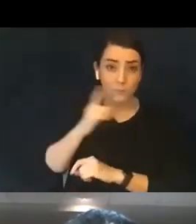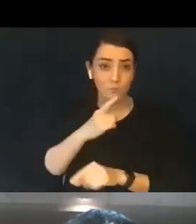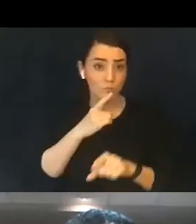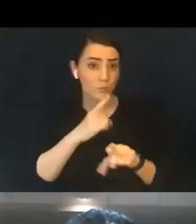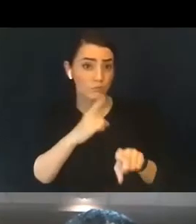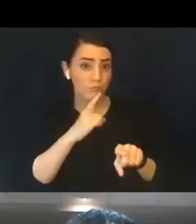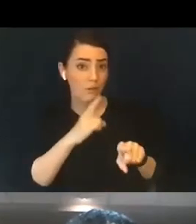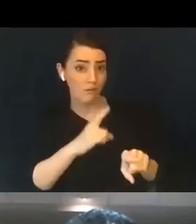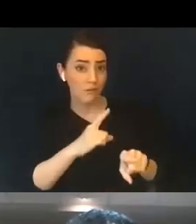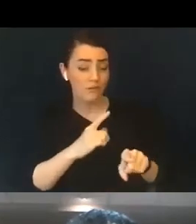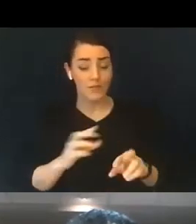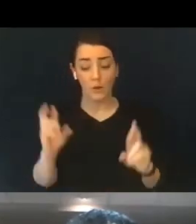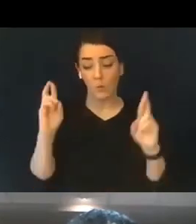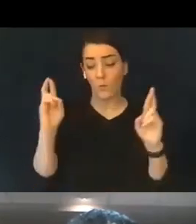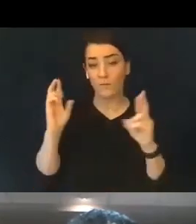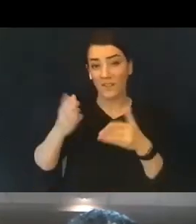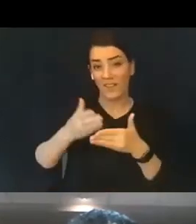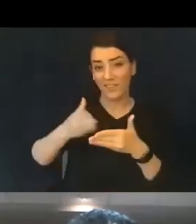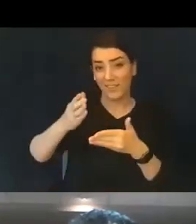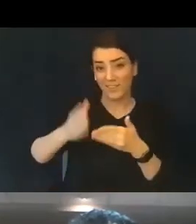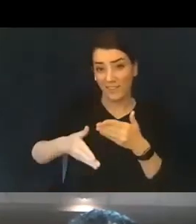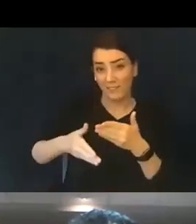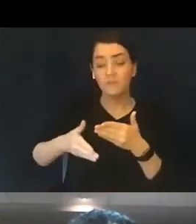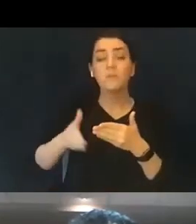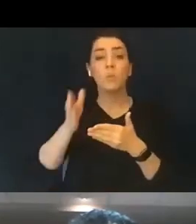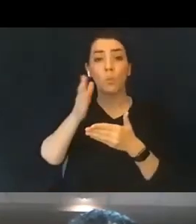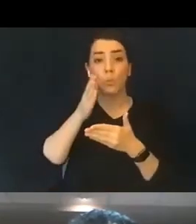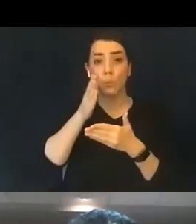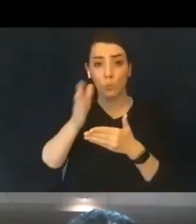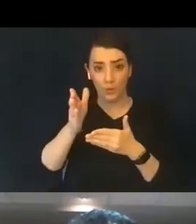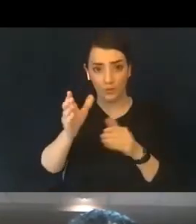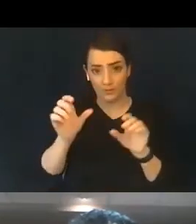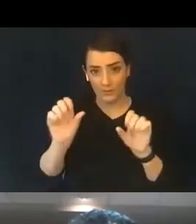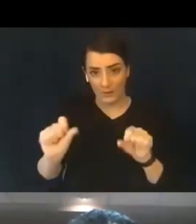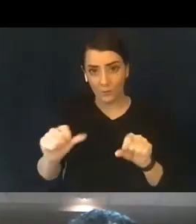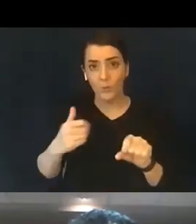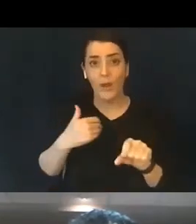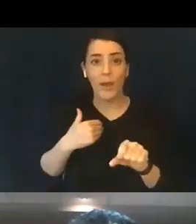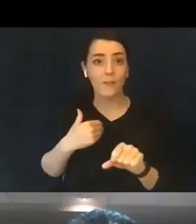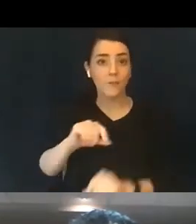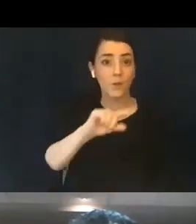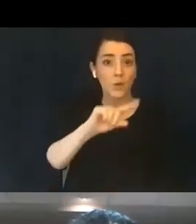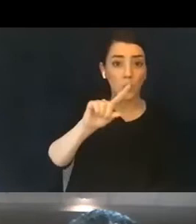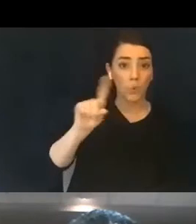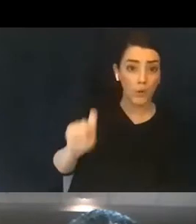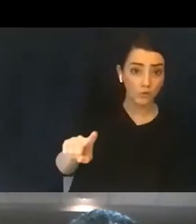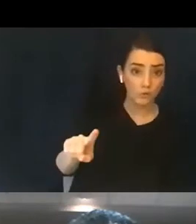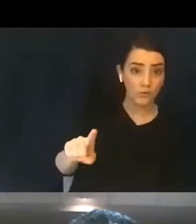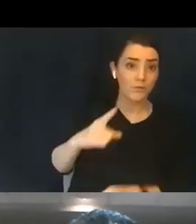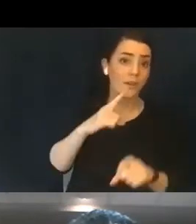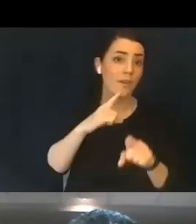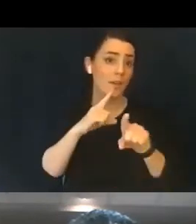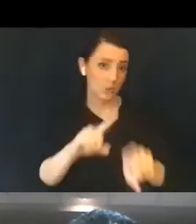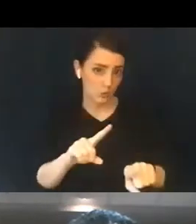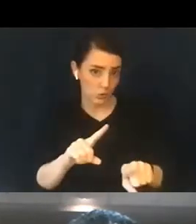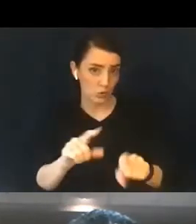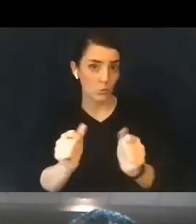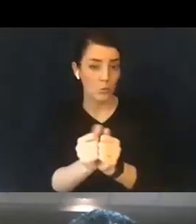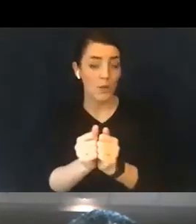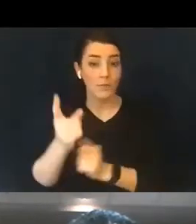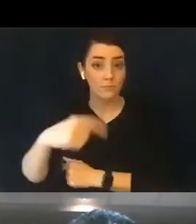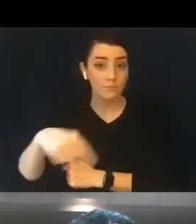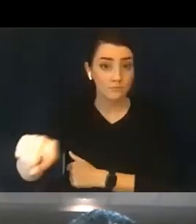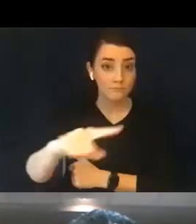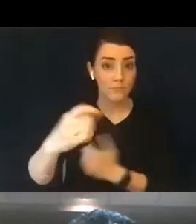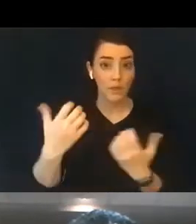a Q&A with participants. And so I would encourage you, as questions come up, especially if you don't want to forget